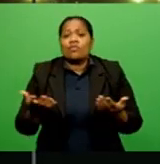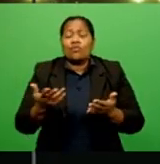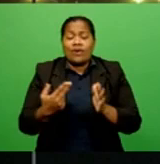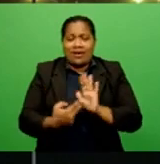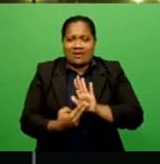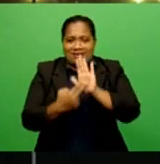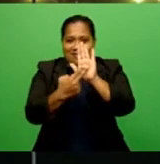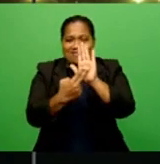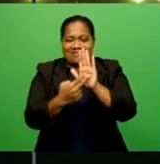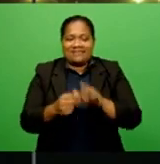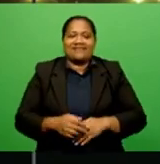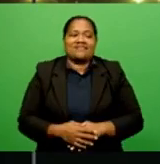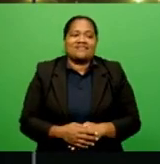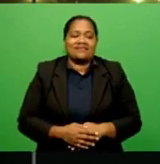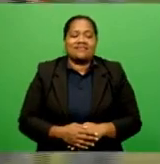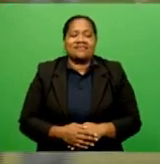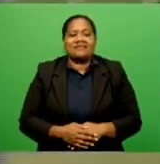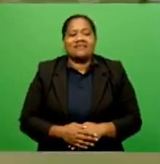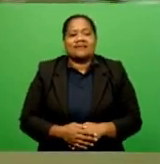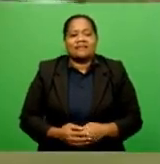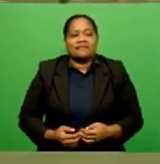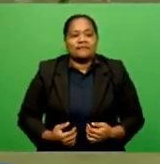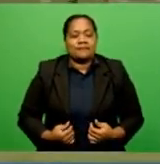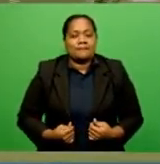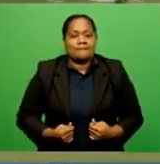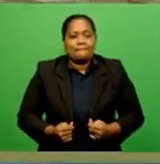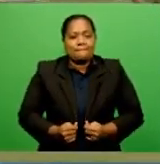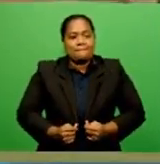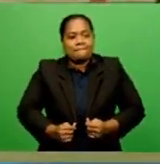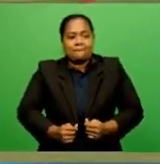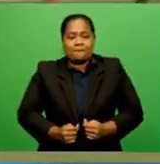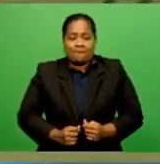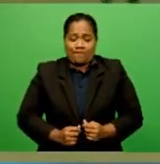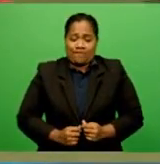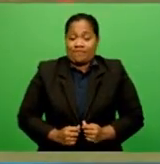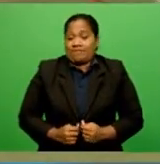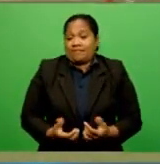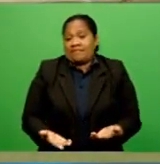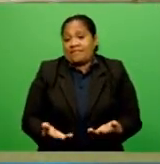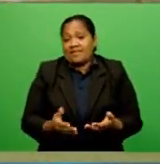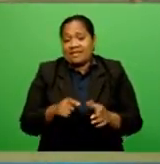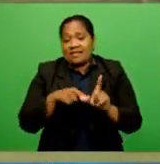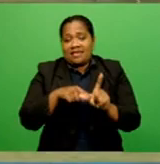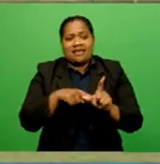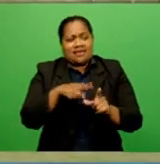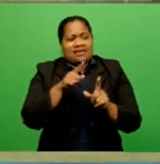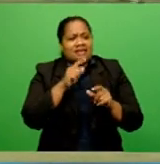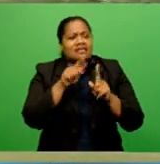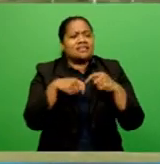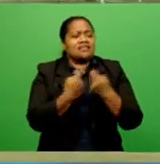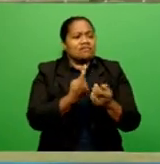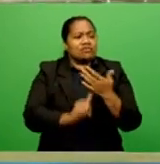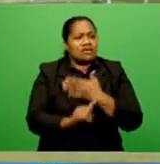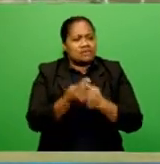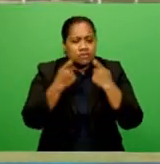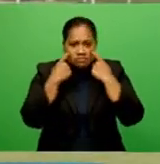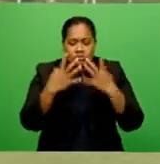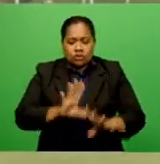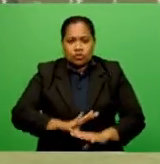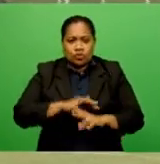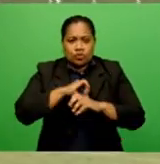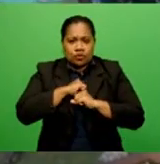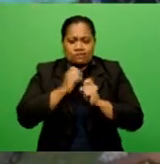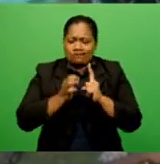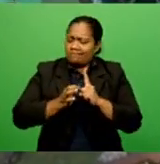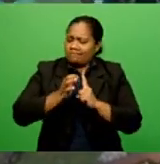Venina Rakautonga again with a story. Despite being a young team, the side showed confidence as they progressed through the